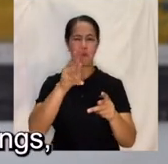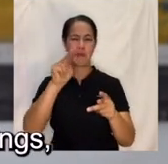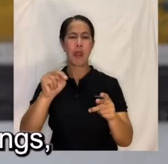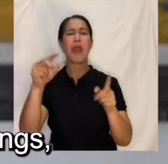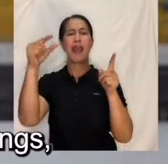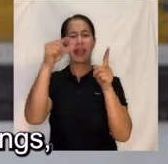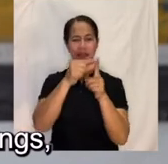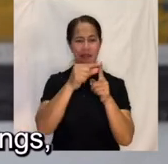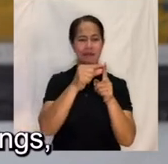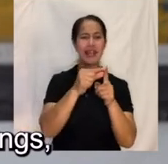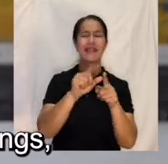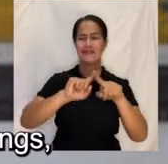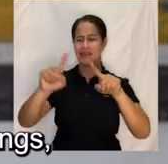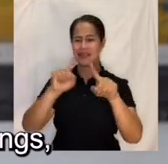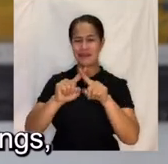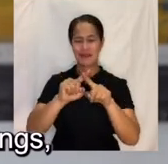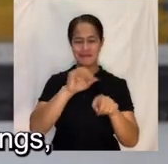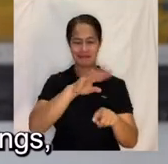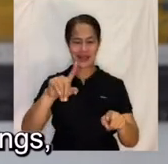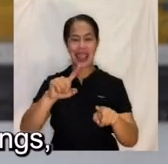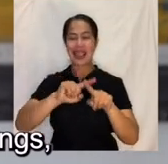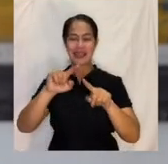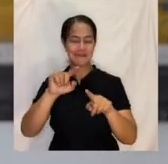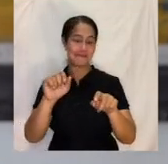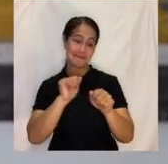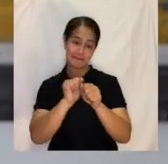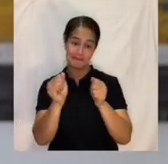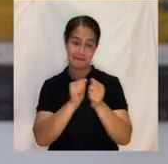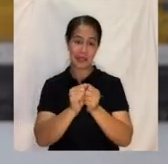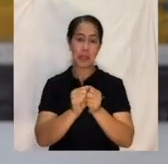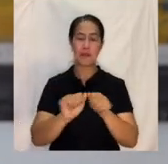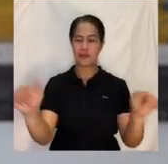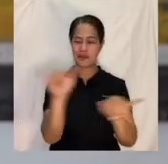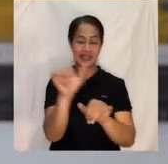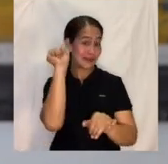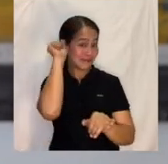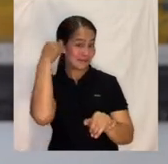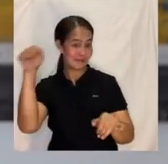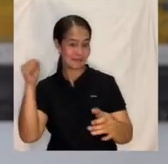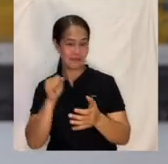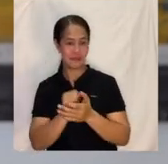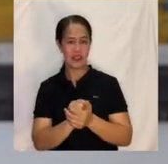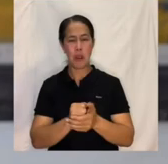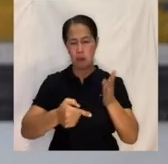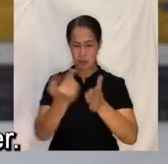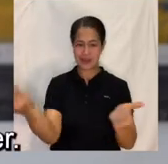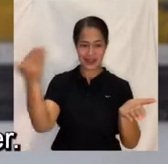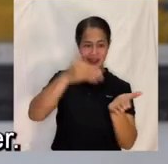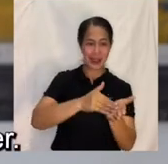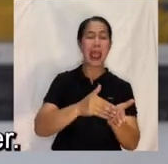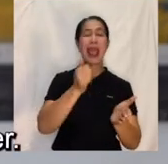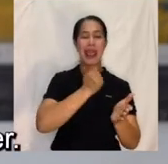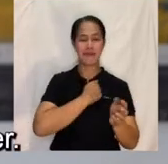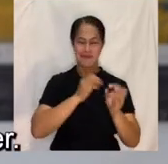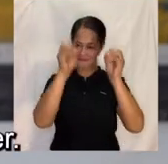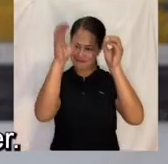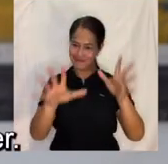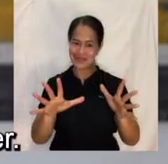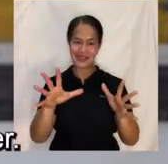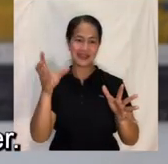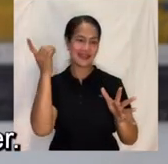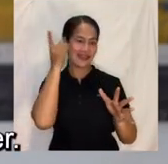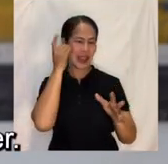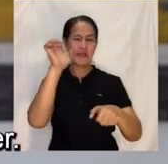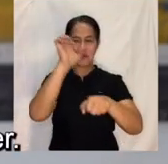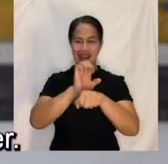words having different spellings and meanings but with the same sound. Once again, I am Teacher Dash,